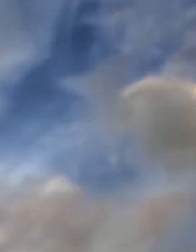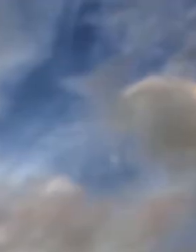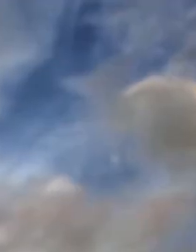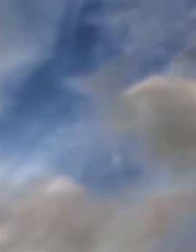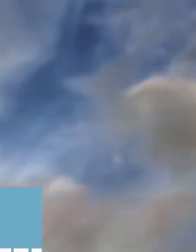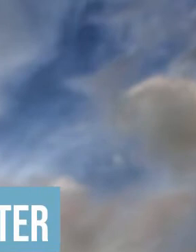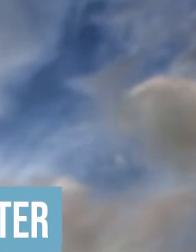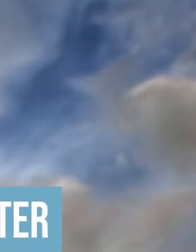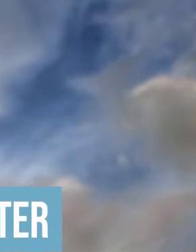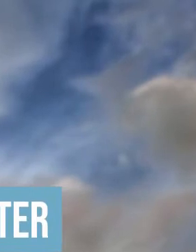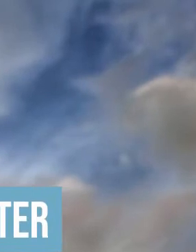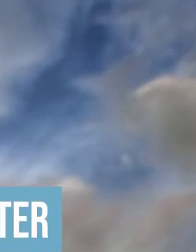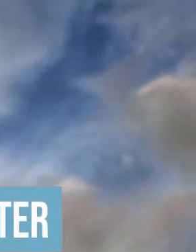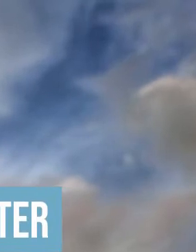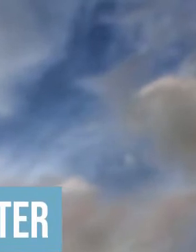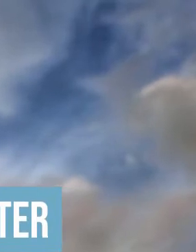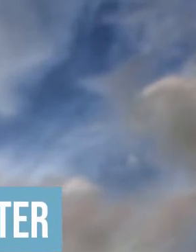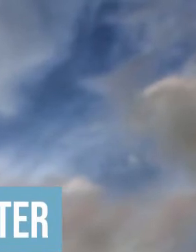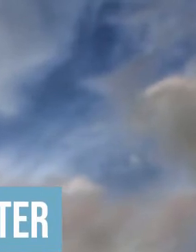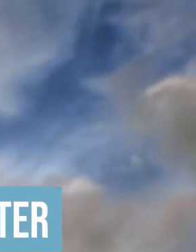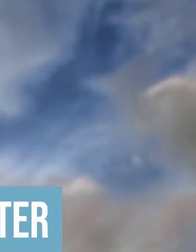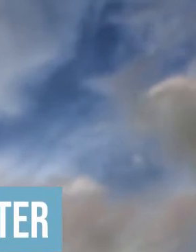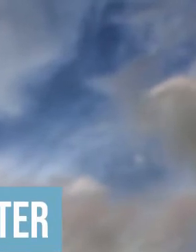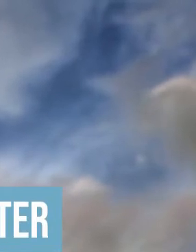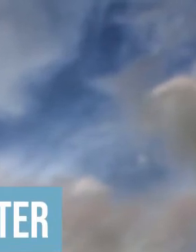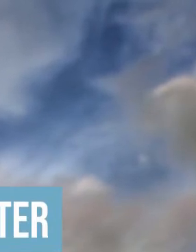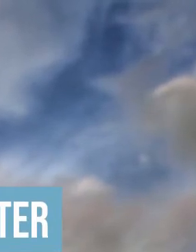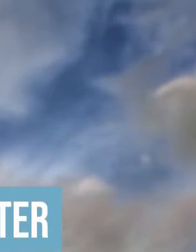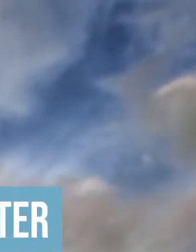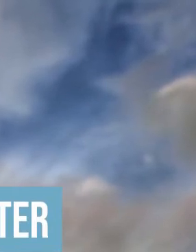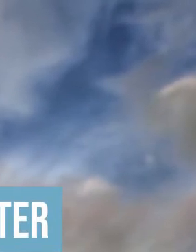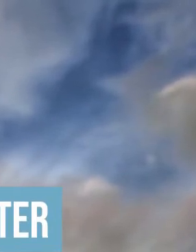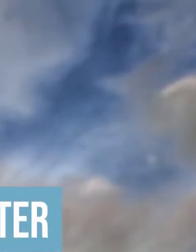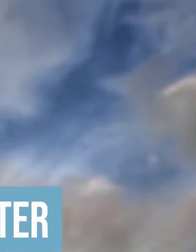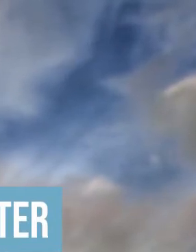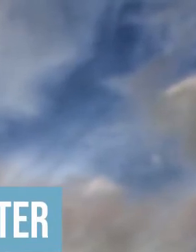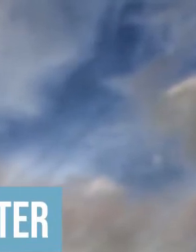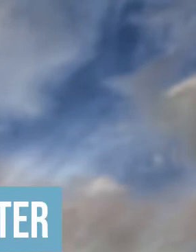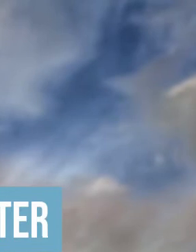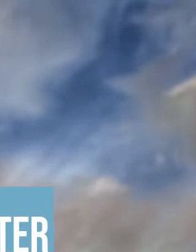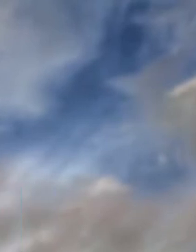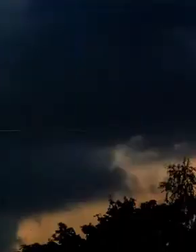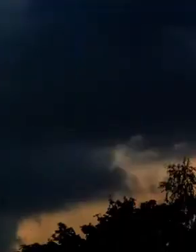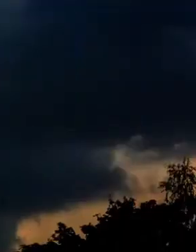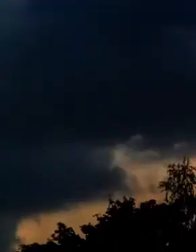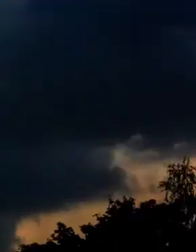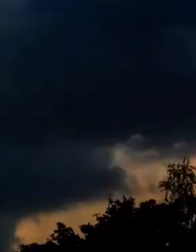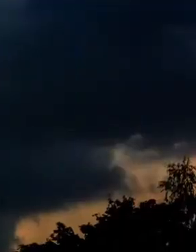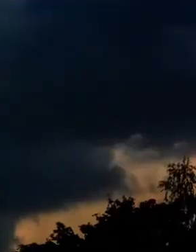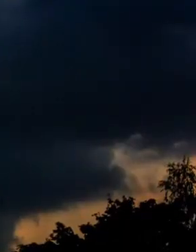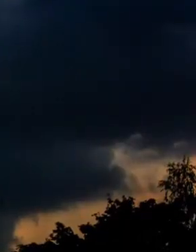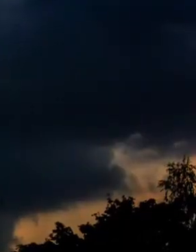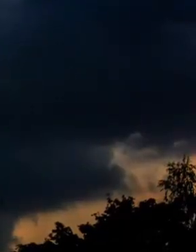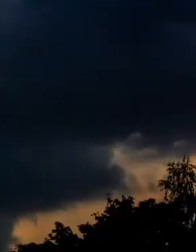Wow, Zoey and Zacky, was so much fun. Now it's time for active activity. Can you please explain the activity? Okay, we're gonna pretend to be firefighters. We're gonna run in the same